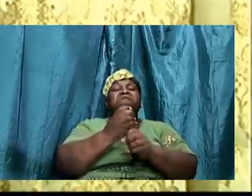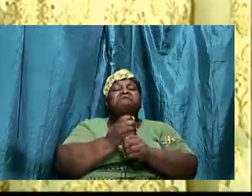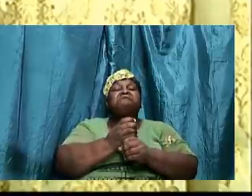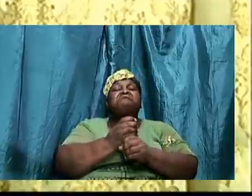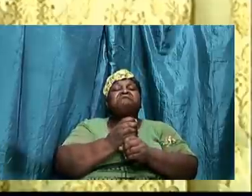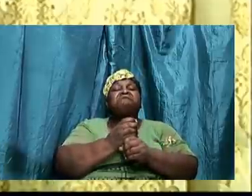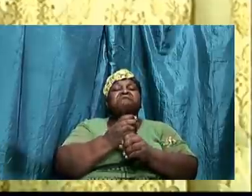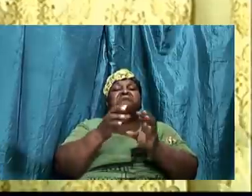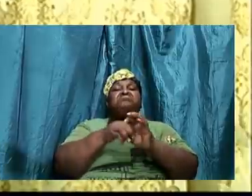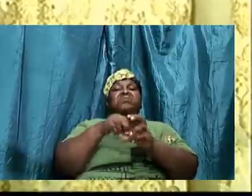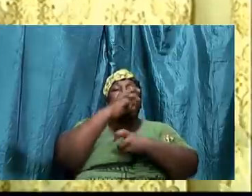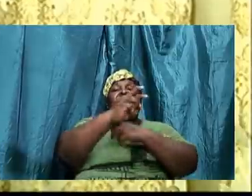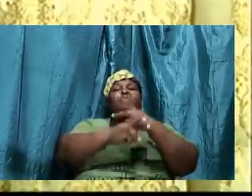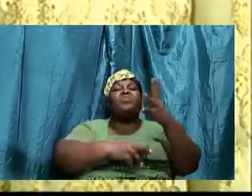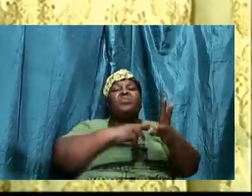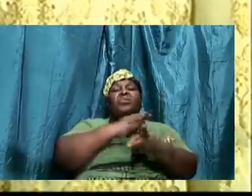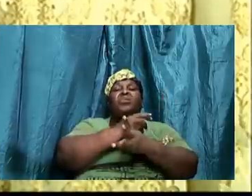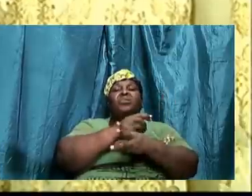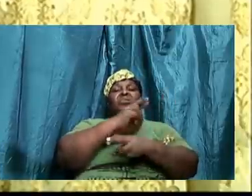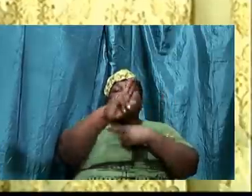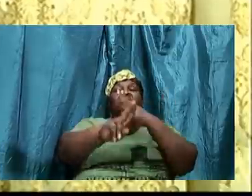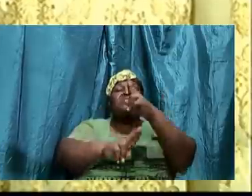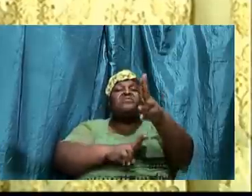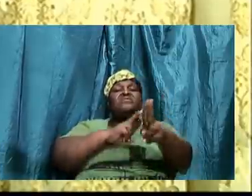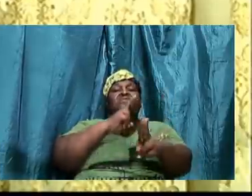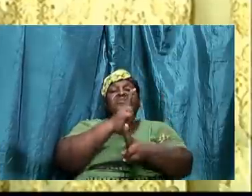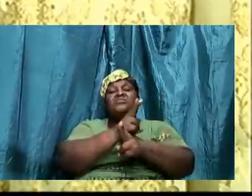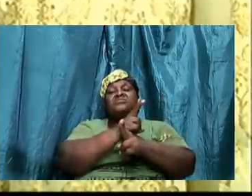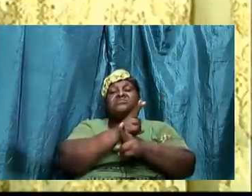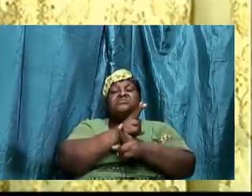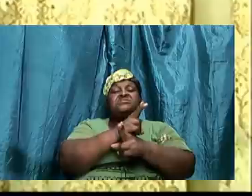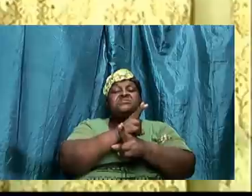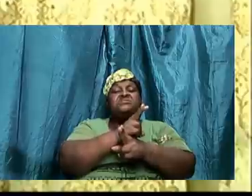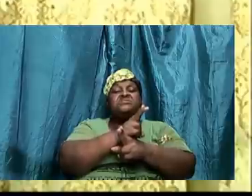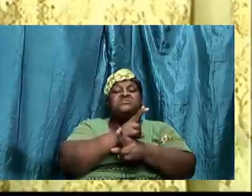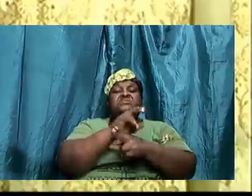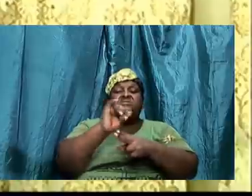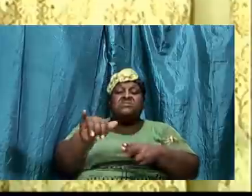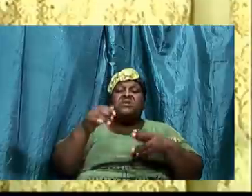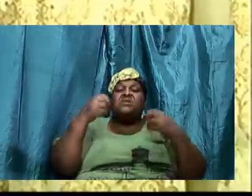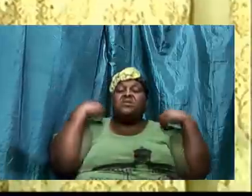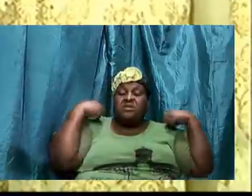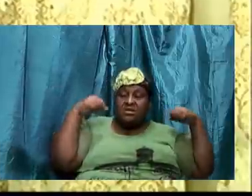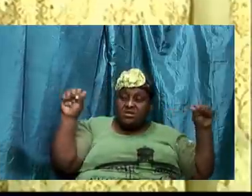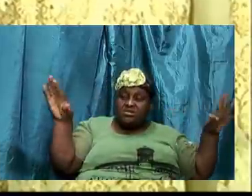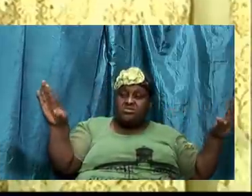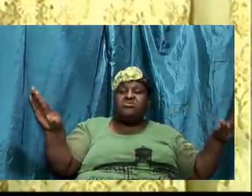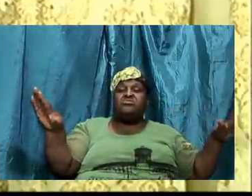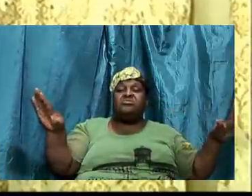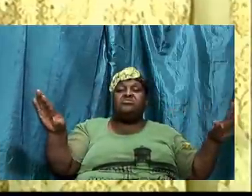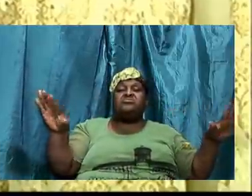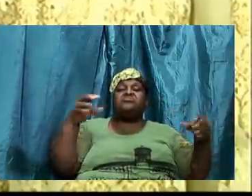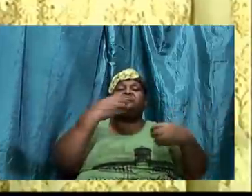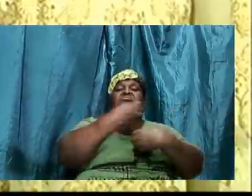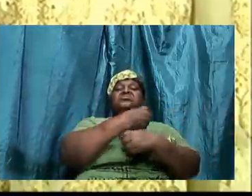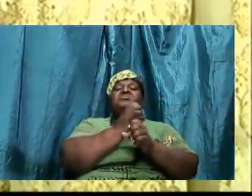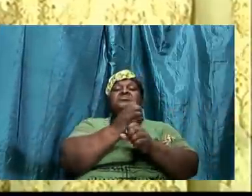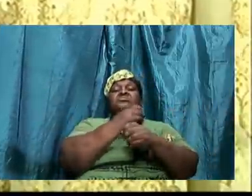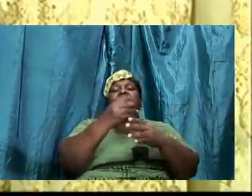of the world, of the universe, that the angels were created before